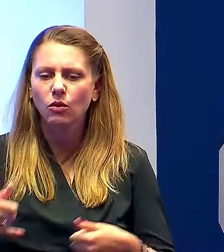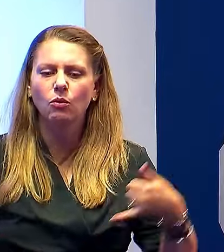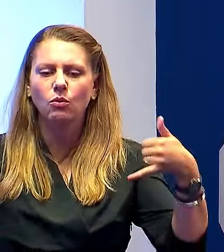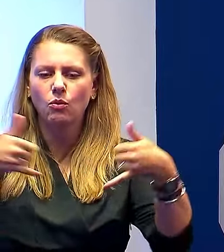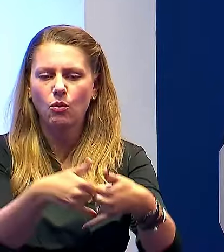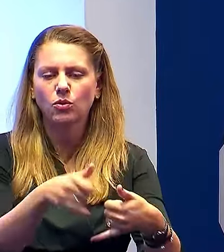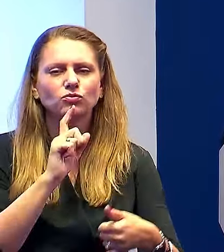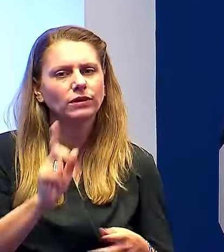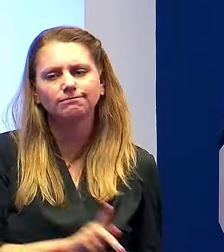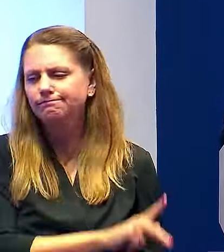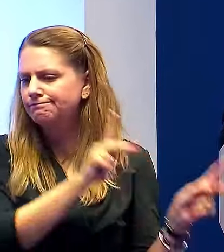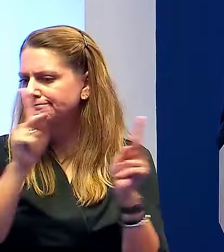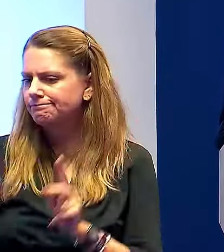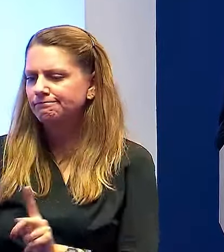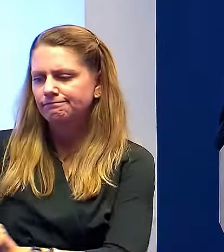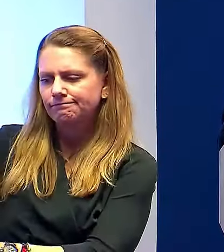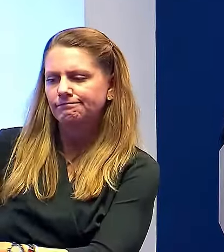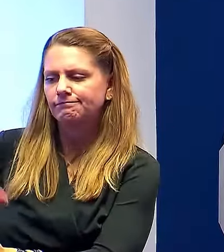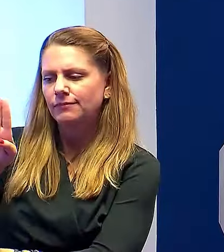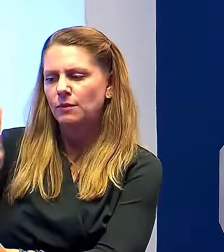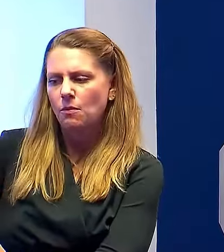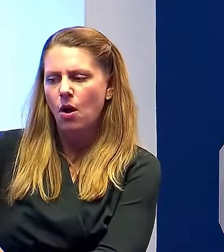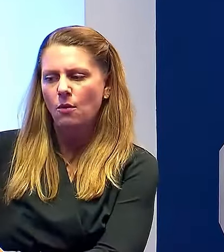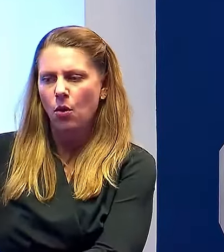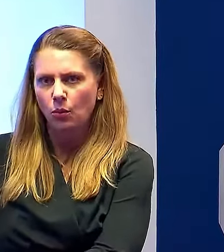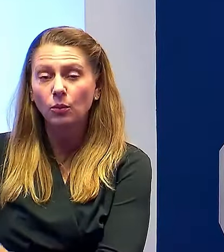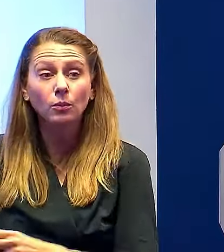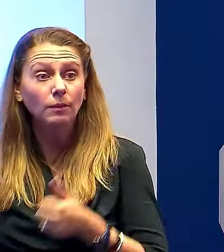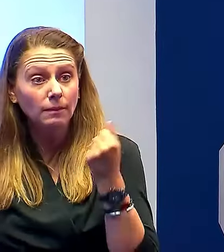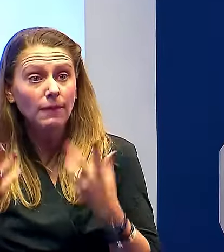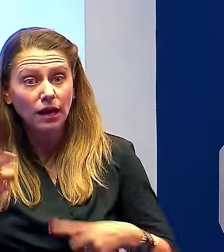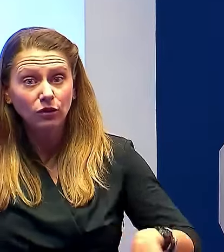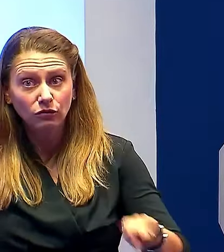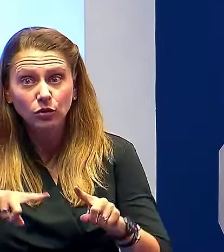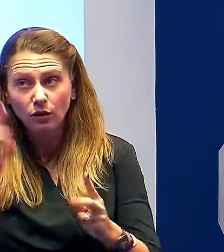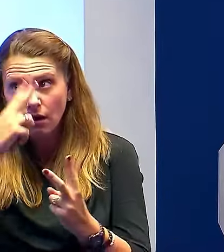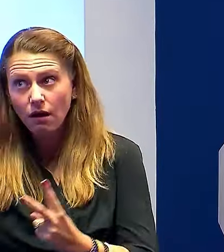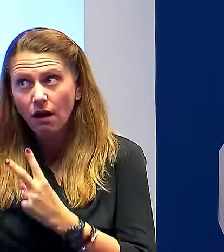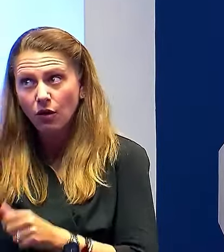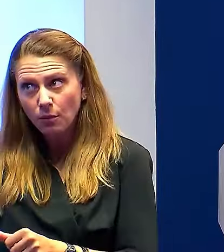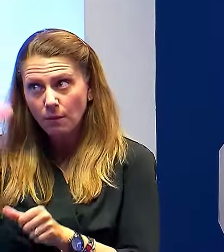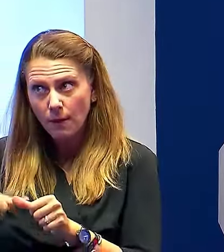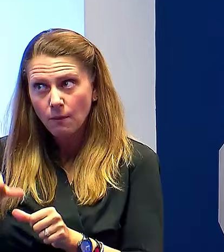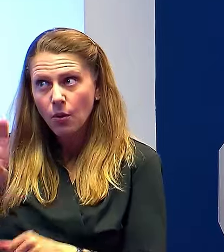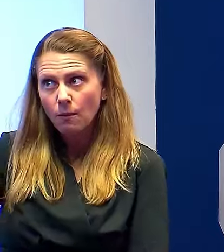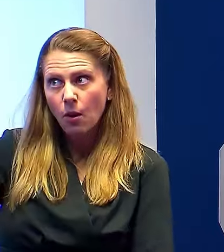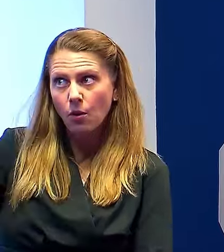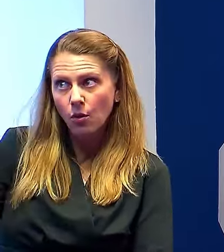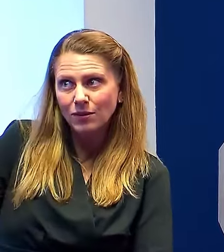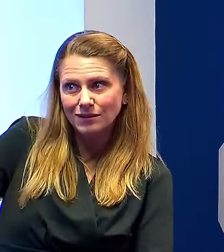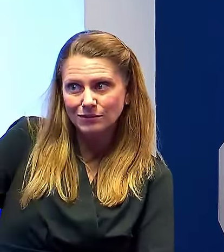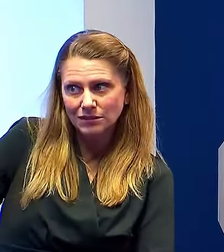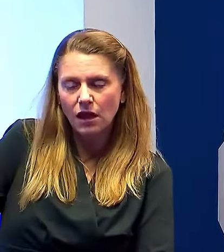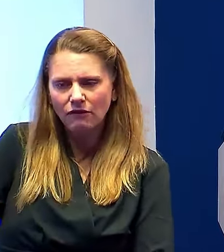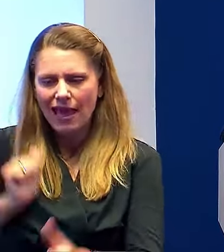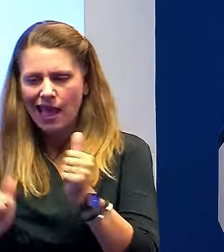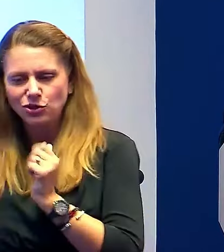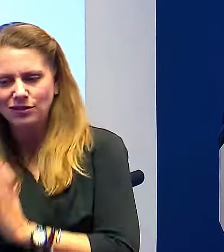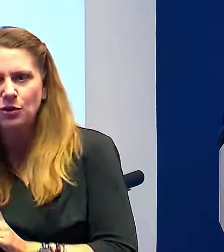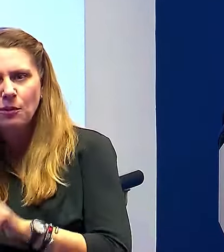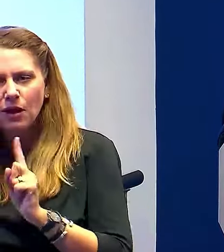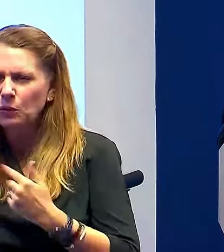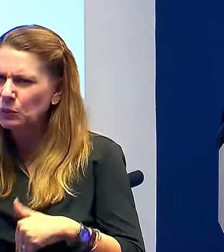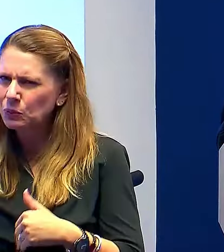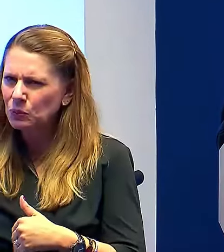troops. While many may remember him as an entertainer, Bob Hope was a special friend to the military for most of his